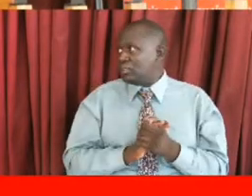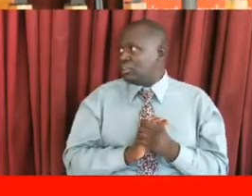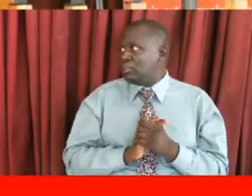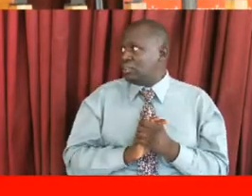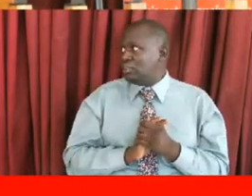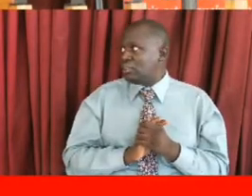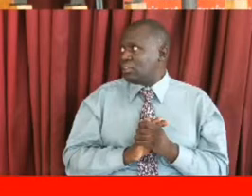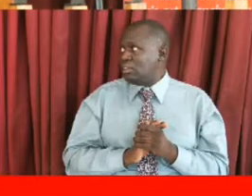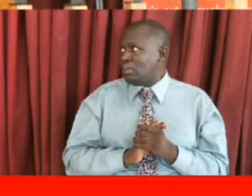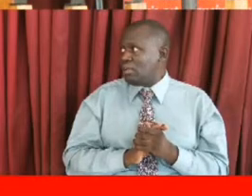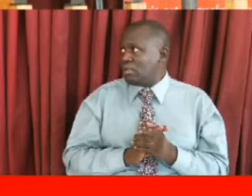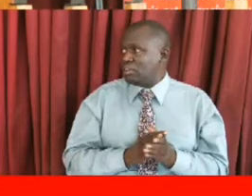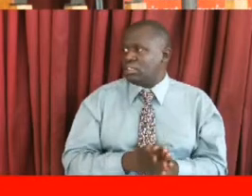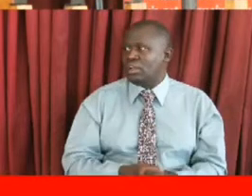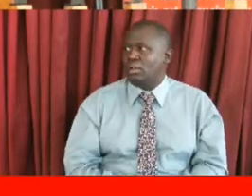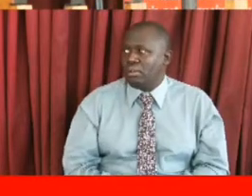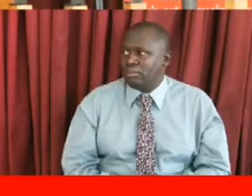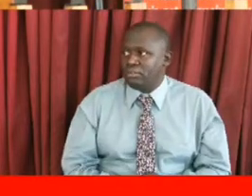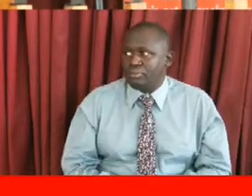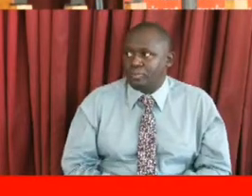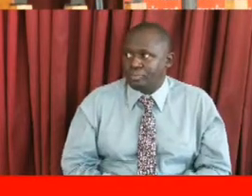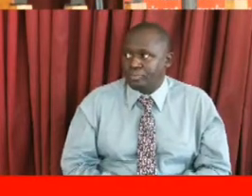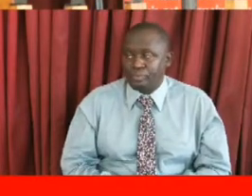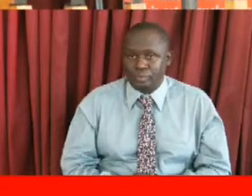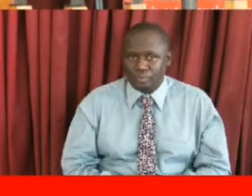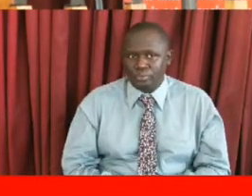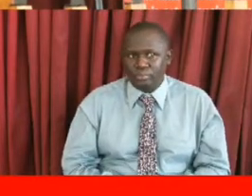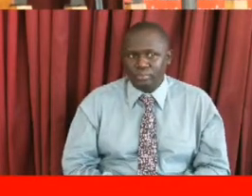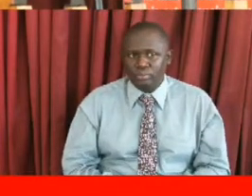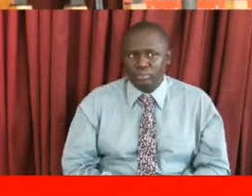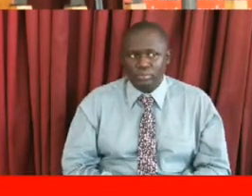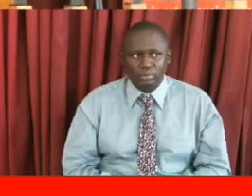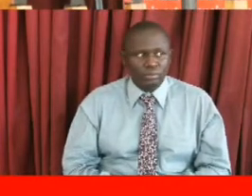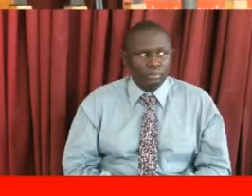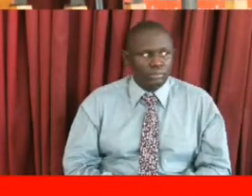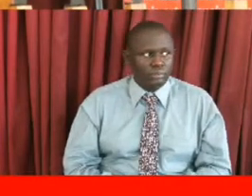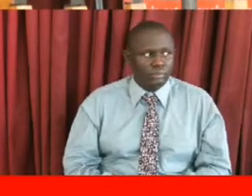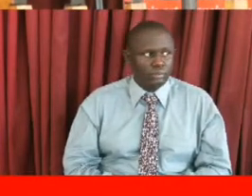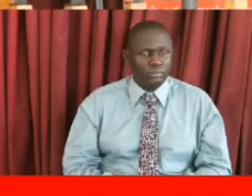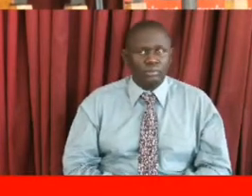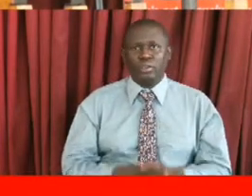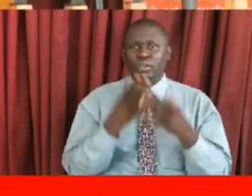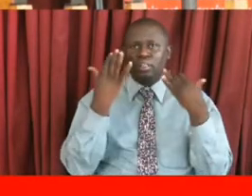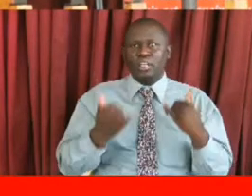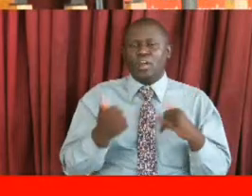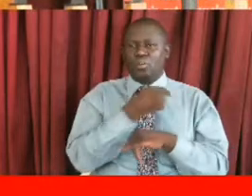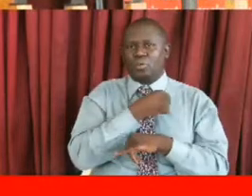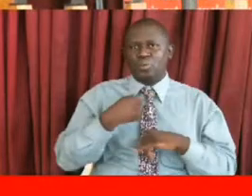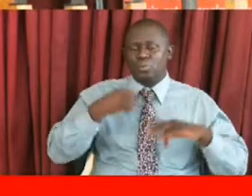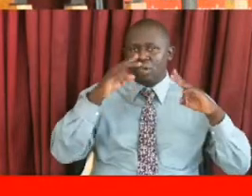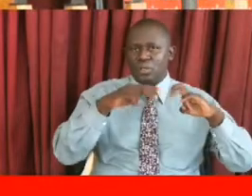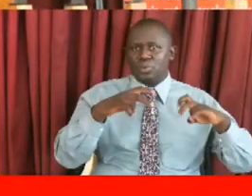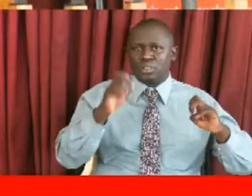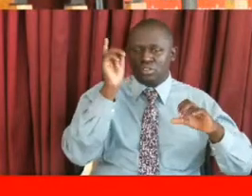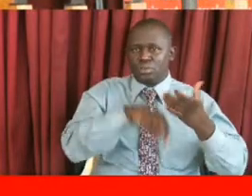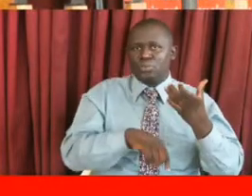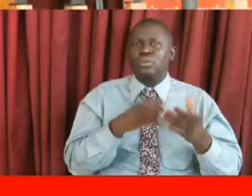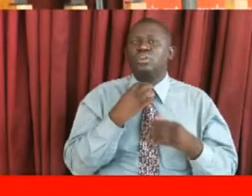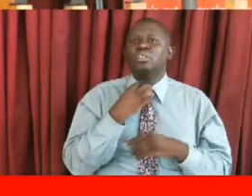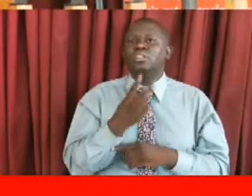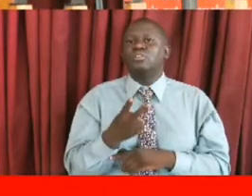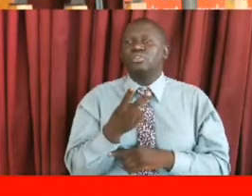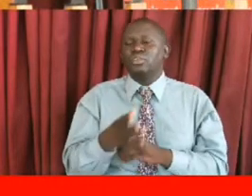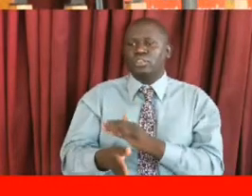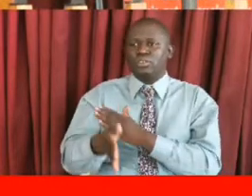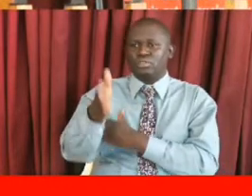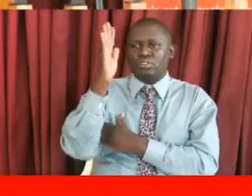went amen hallelujah so we are looking for the voice of God